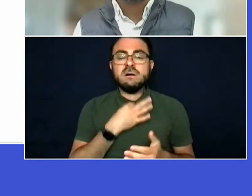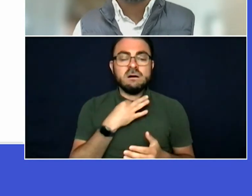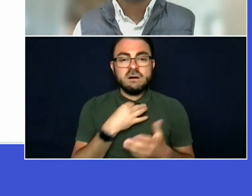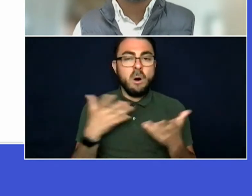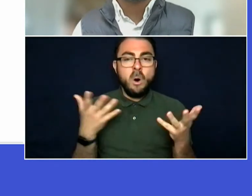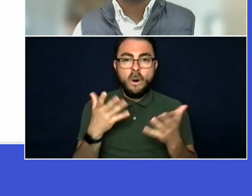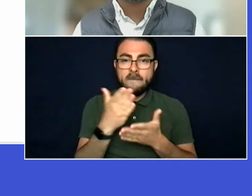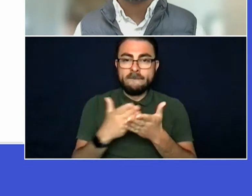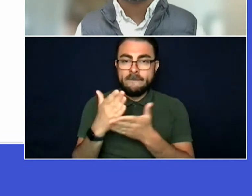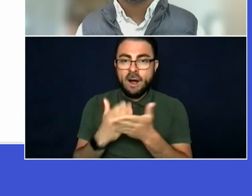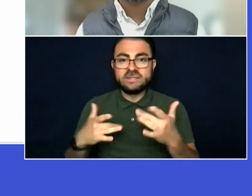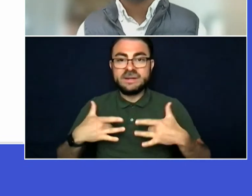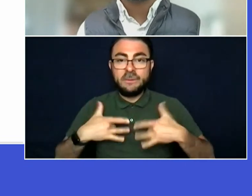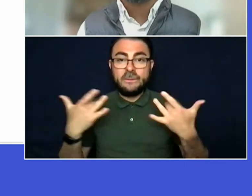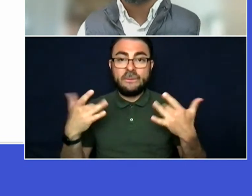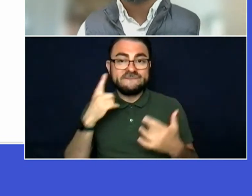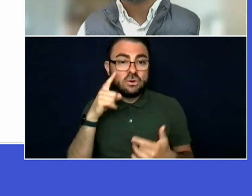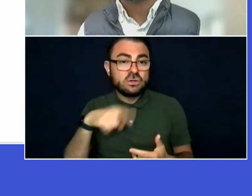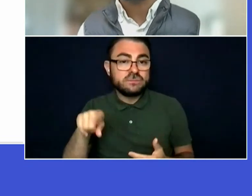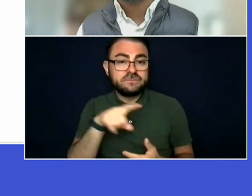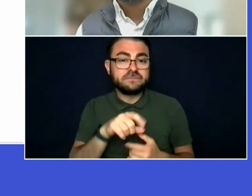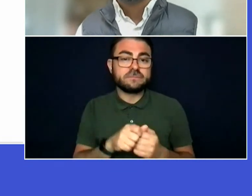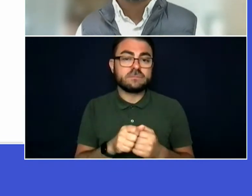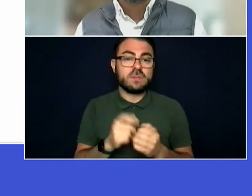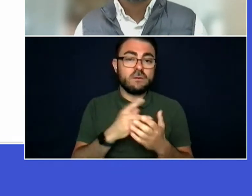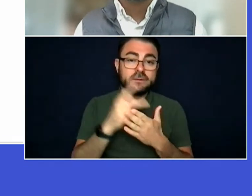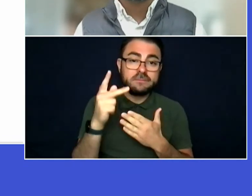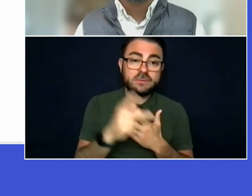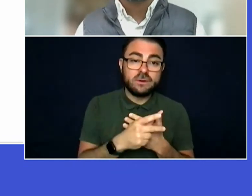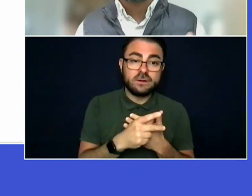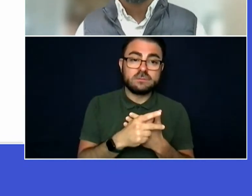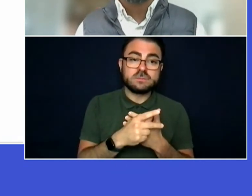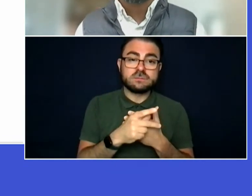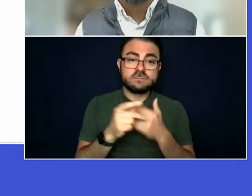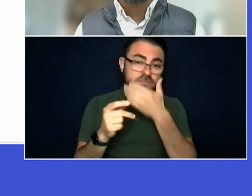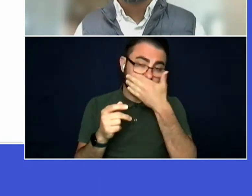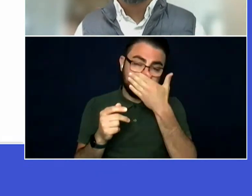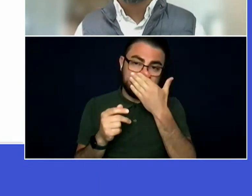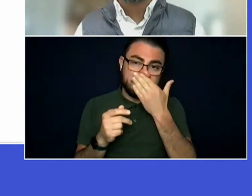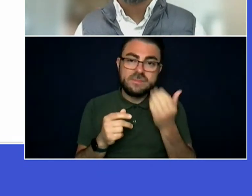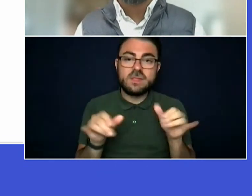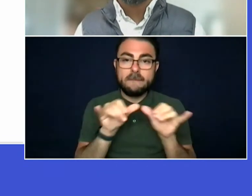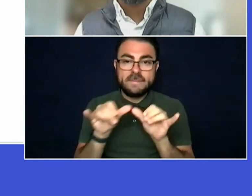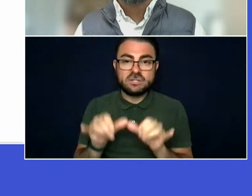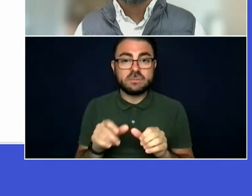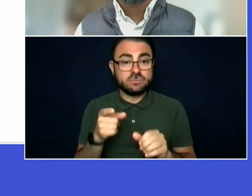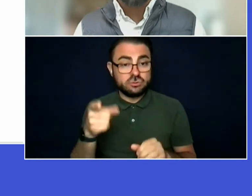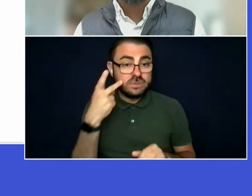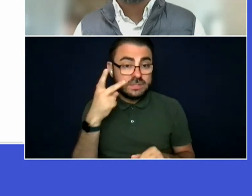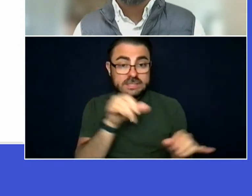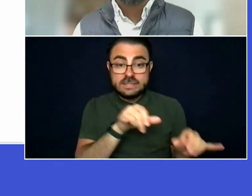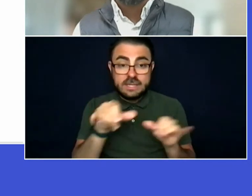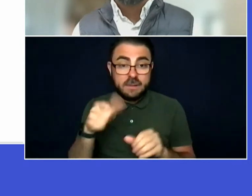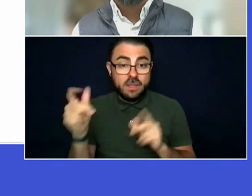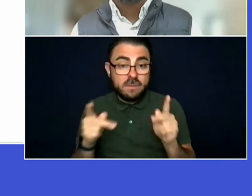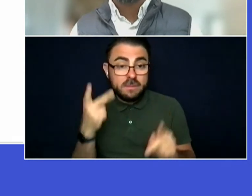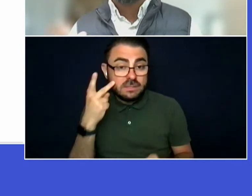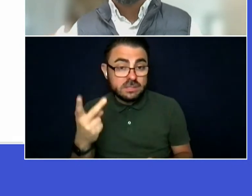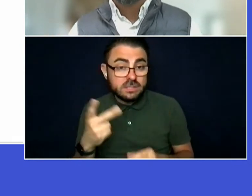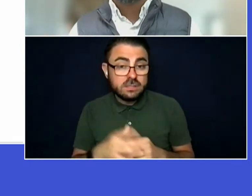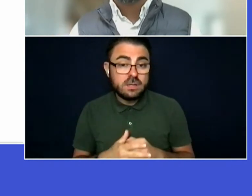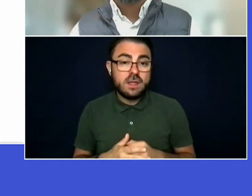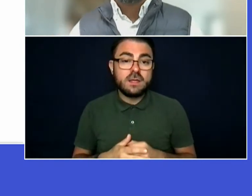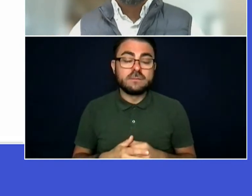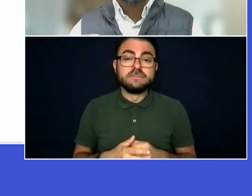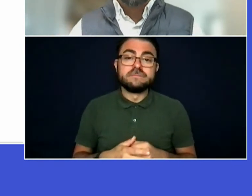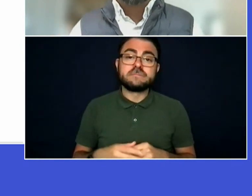with the program goals and meet desired outcomes that you see that others see. It's really important. It's important, and as much as we want to see comments that